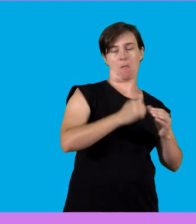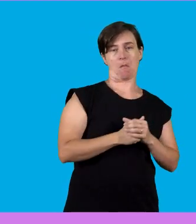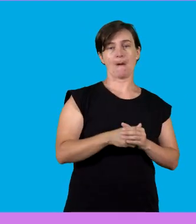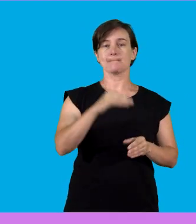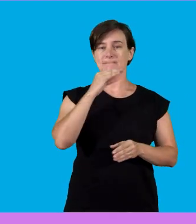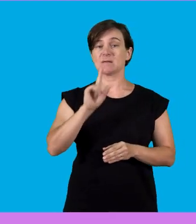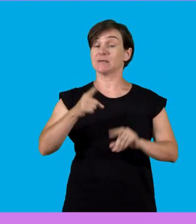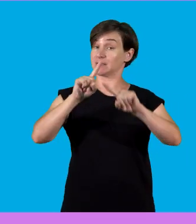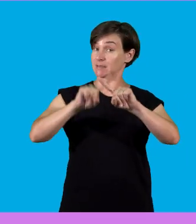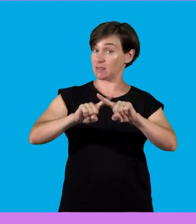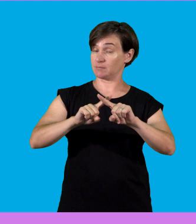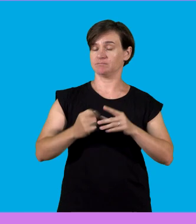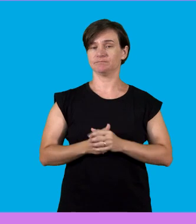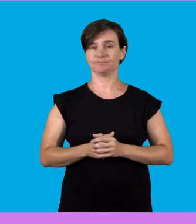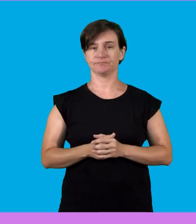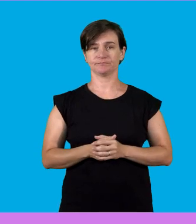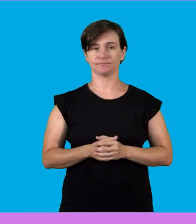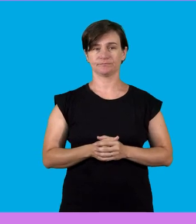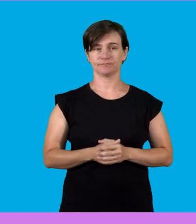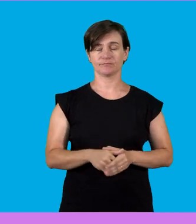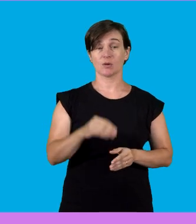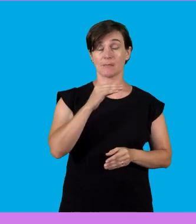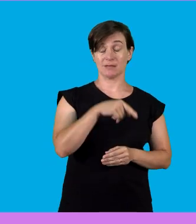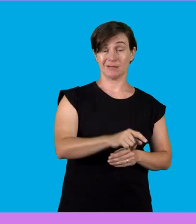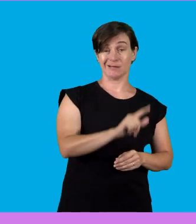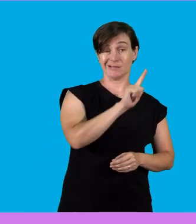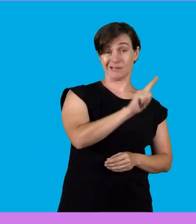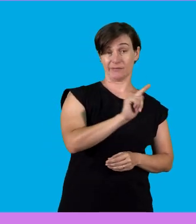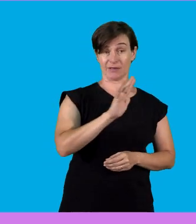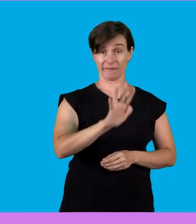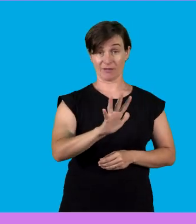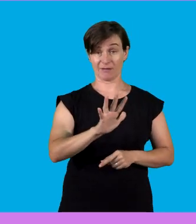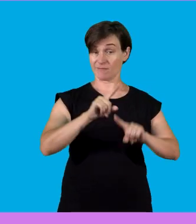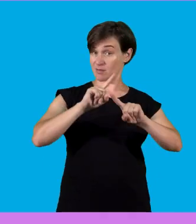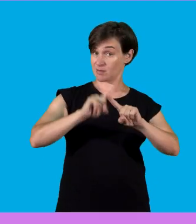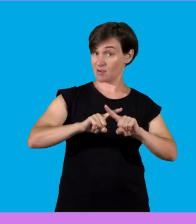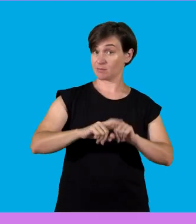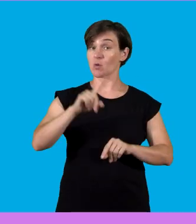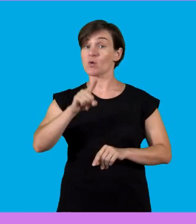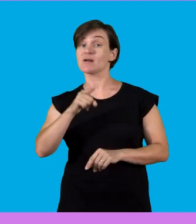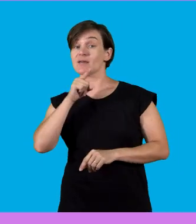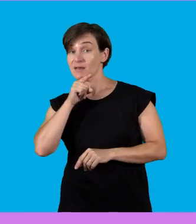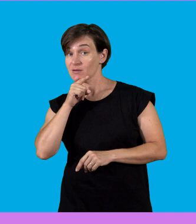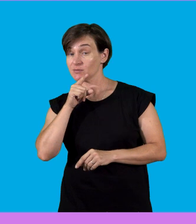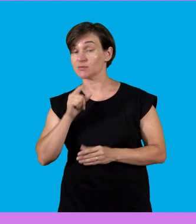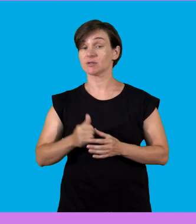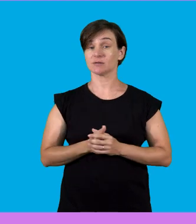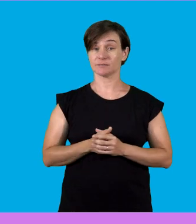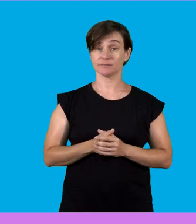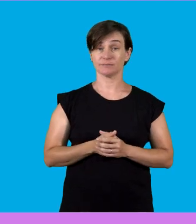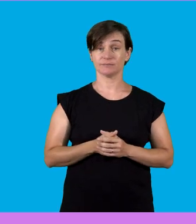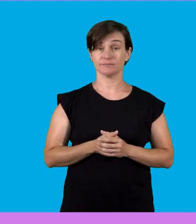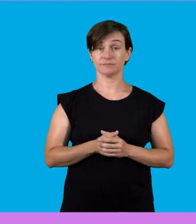we are going to multiply. So now we're going to say 75 times